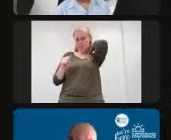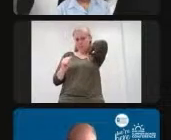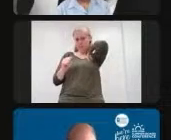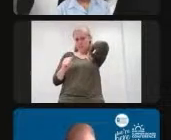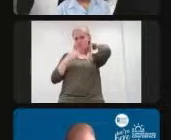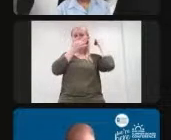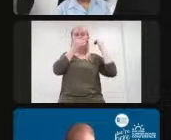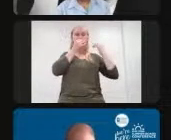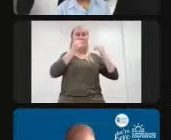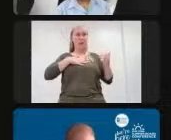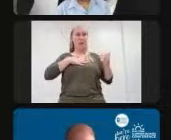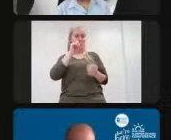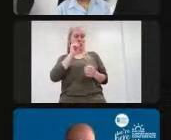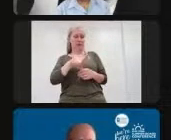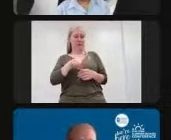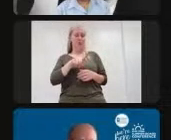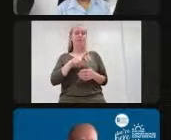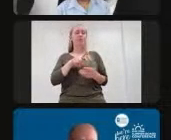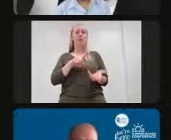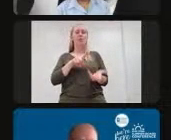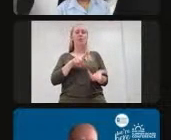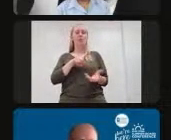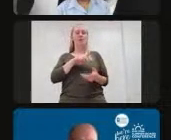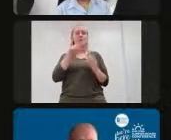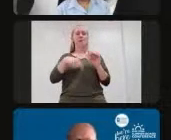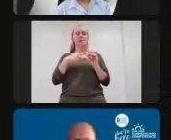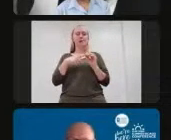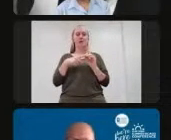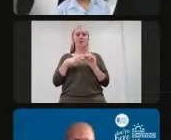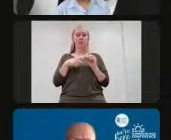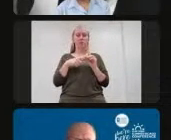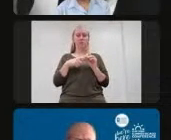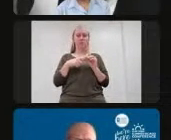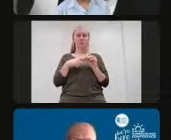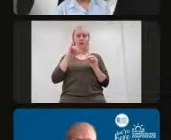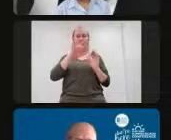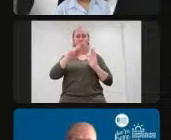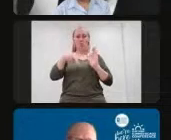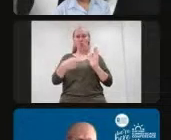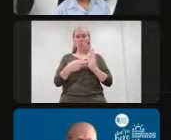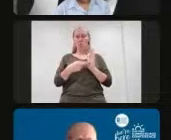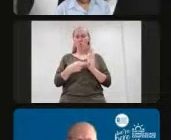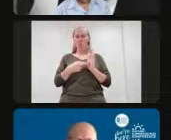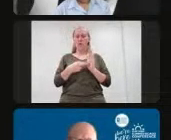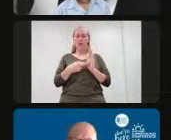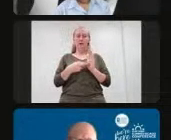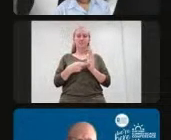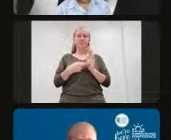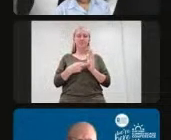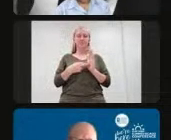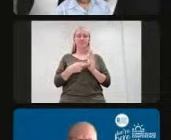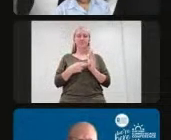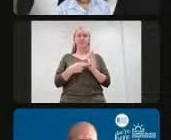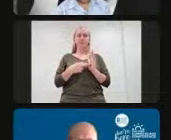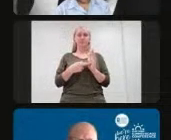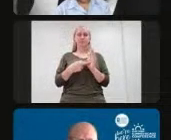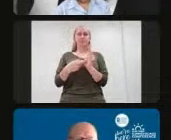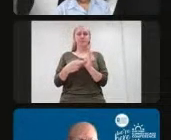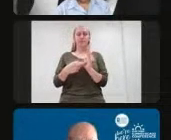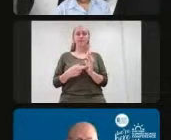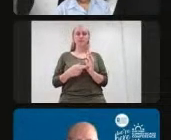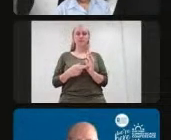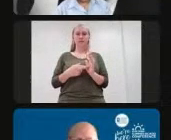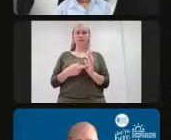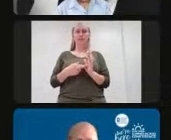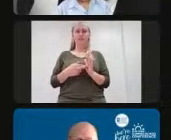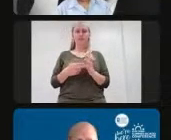Yeah, my question was about like really that role, and I guess to